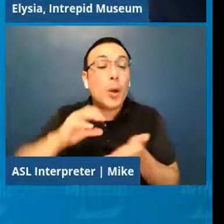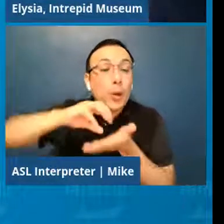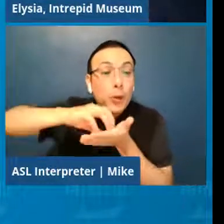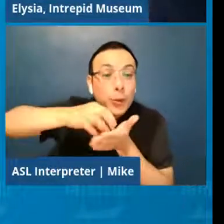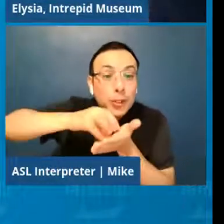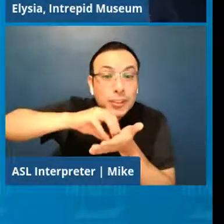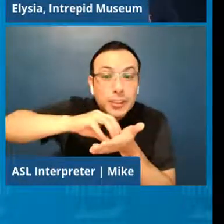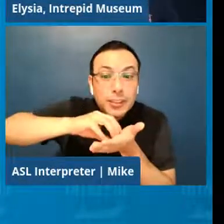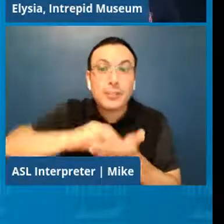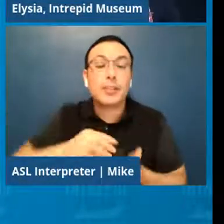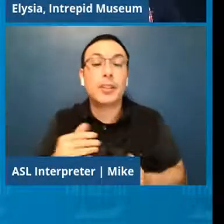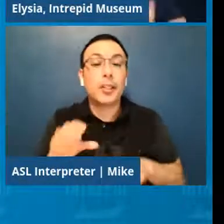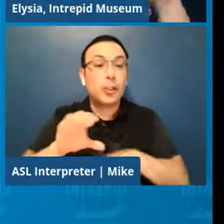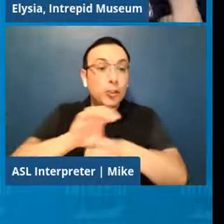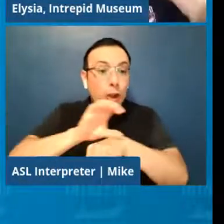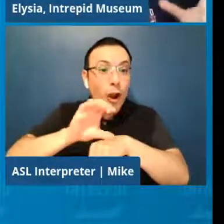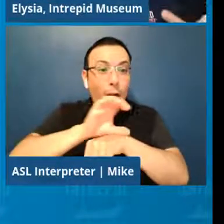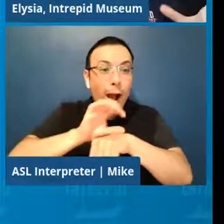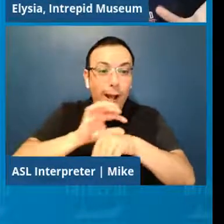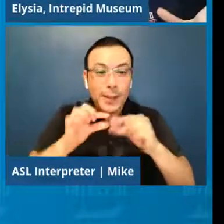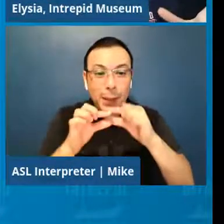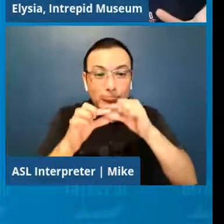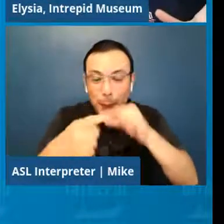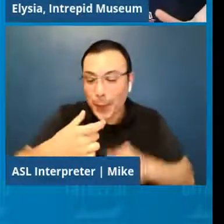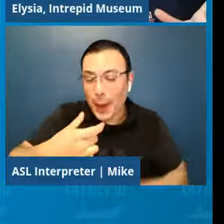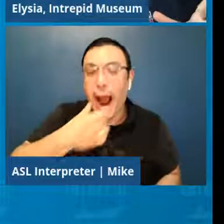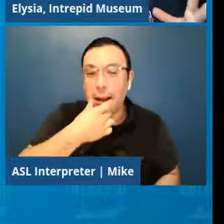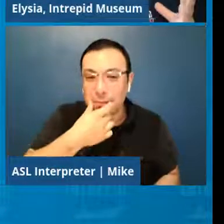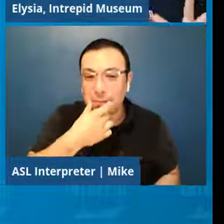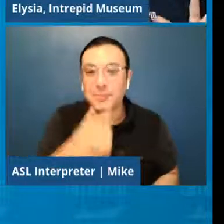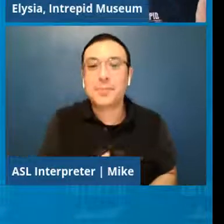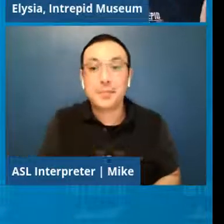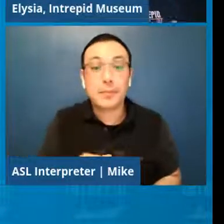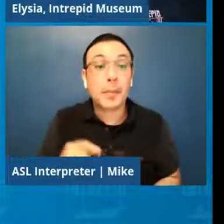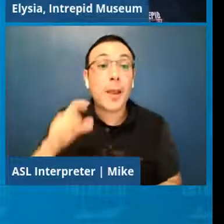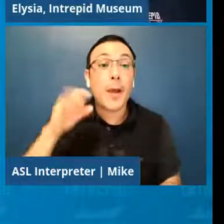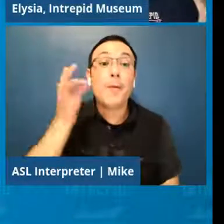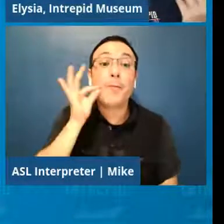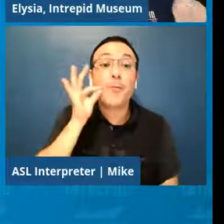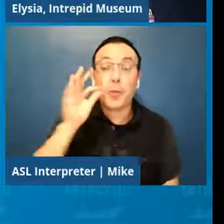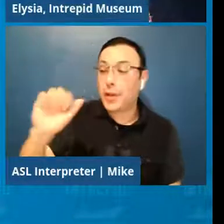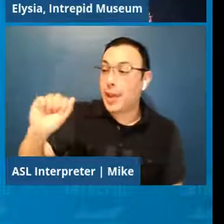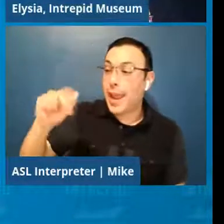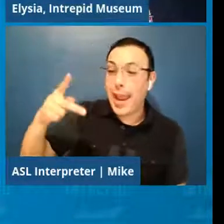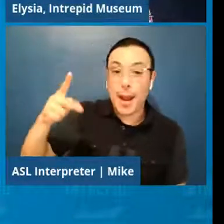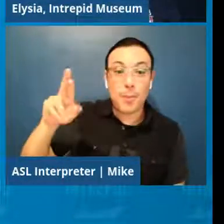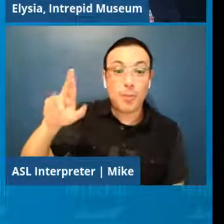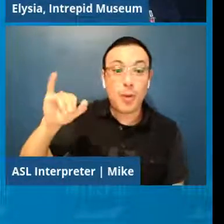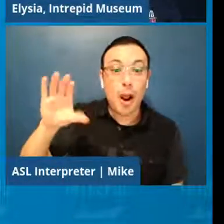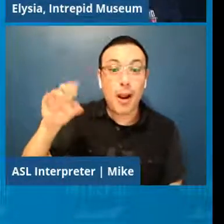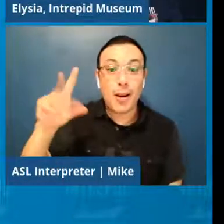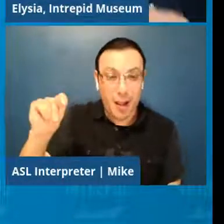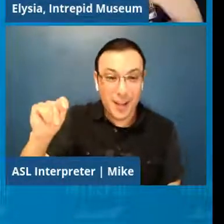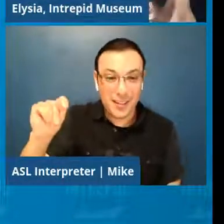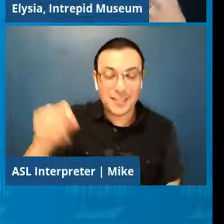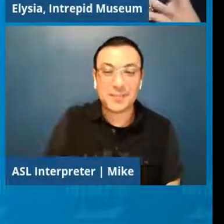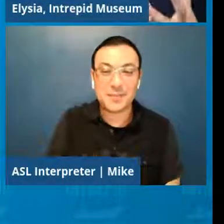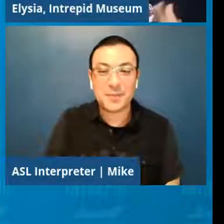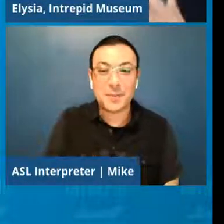some apricot bites. And then the rest of the photo here is a number of dehydrated powders that could